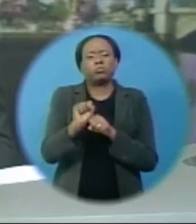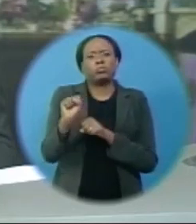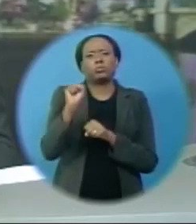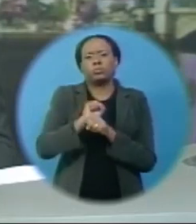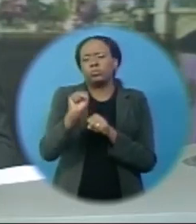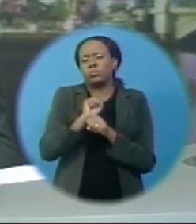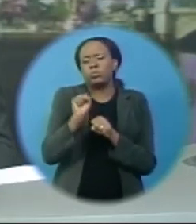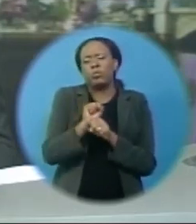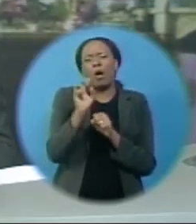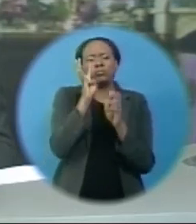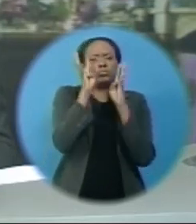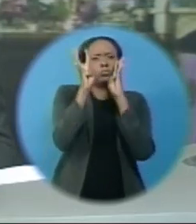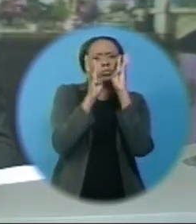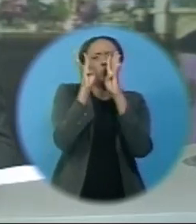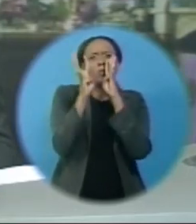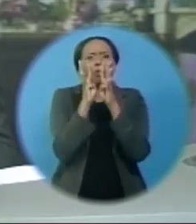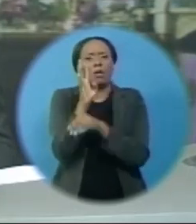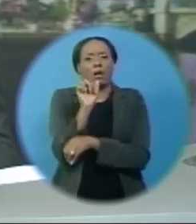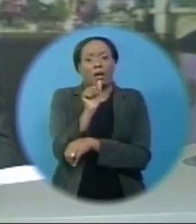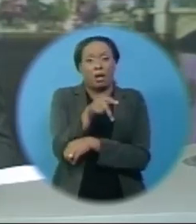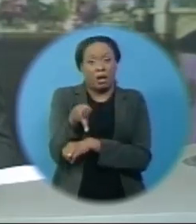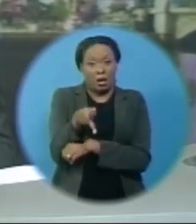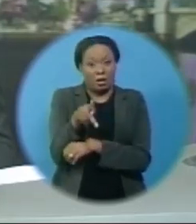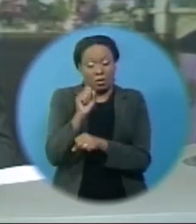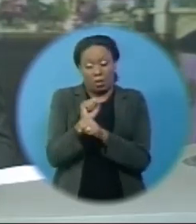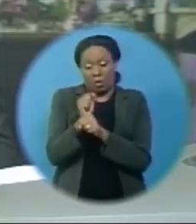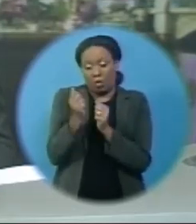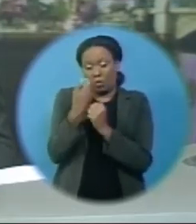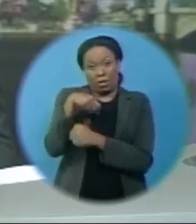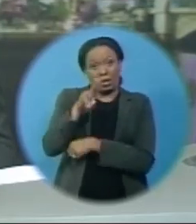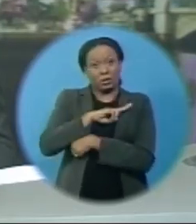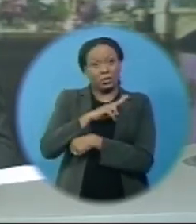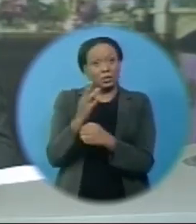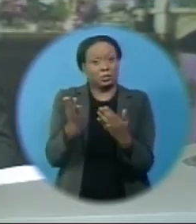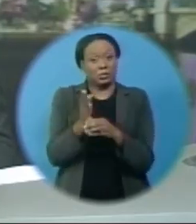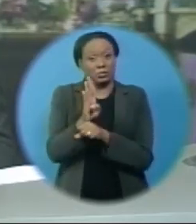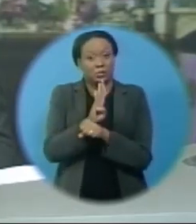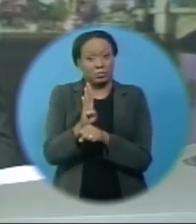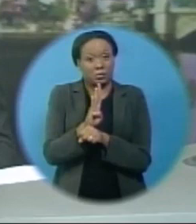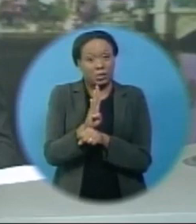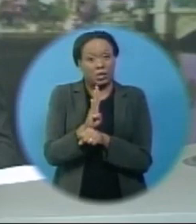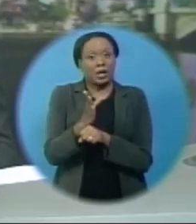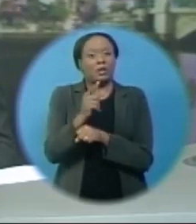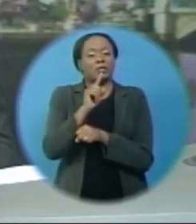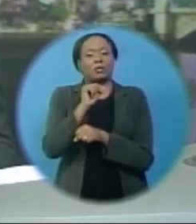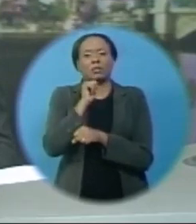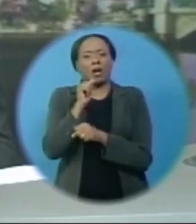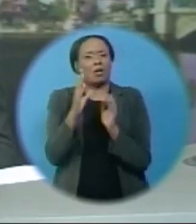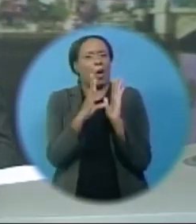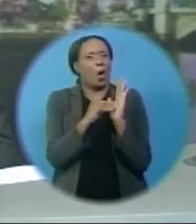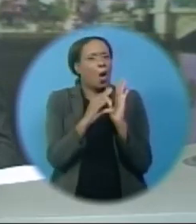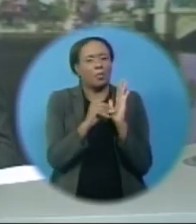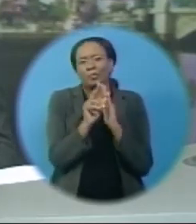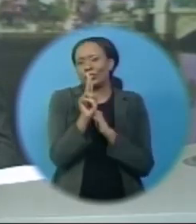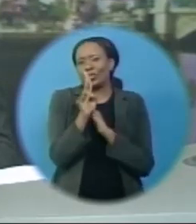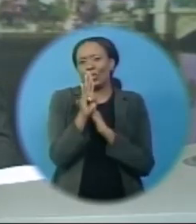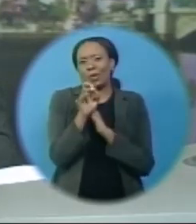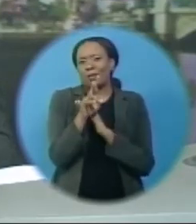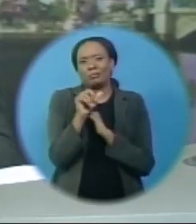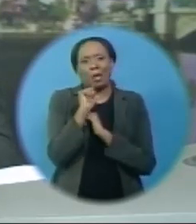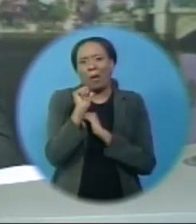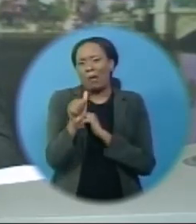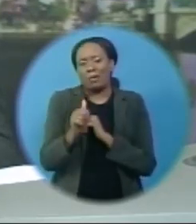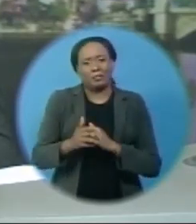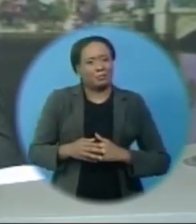tirelessly to create an app that works within Barbados' legal and social framework, and one that is not simply a replica